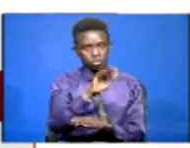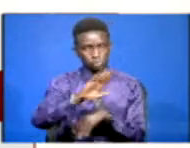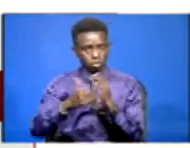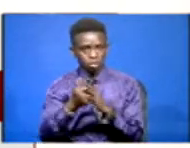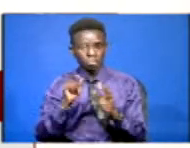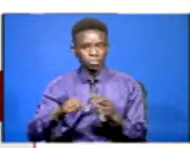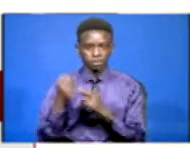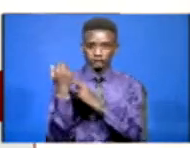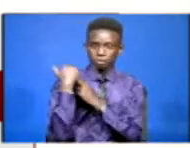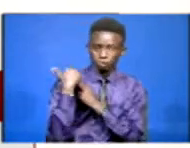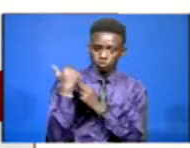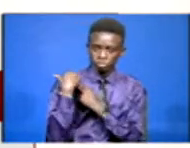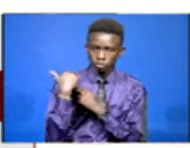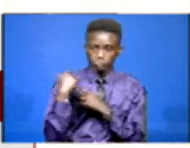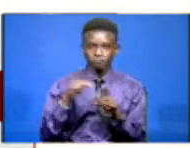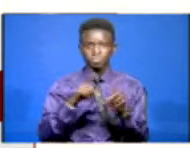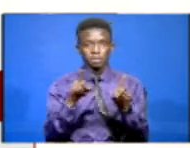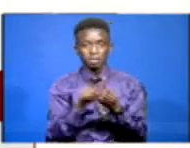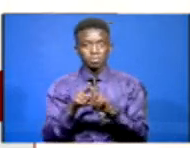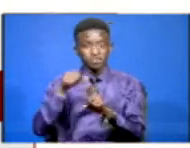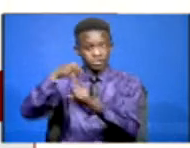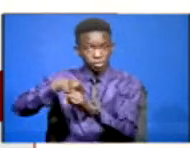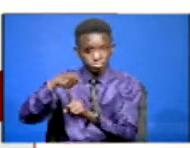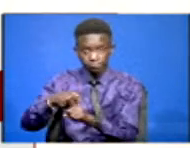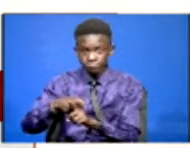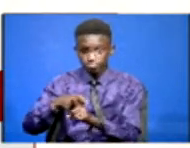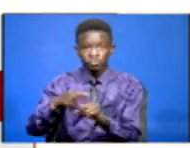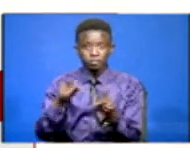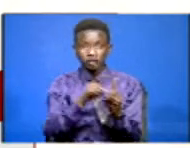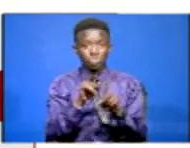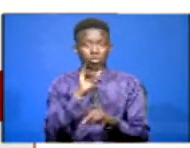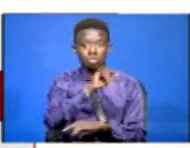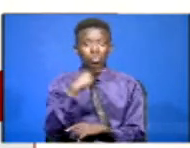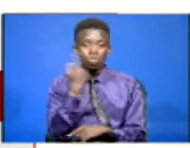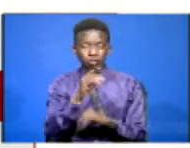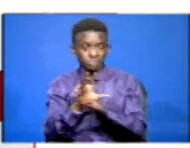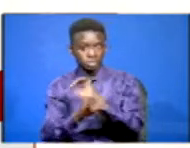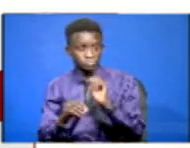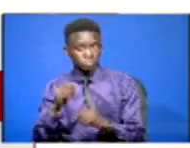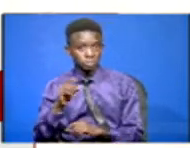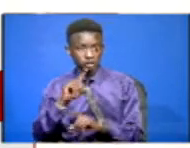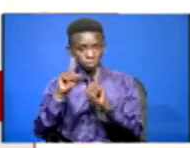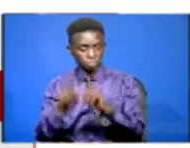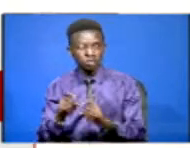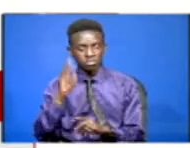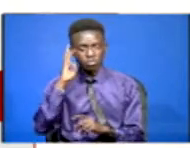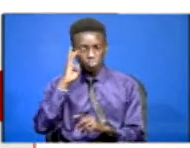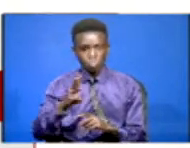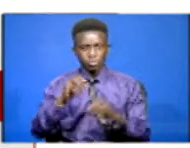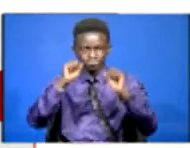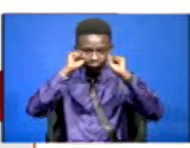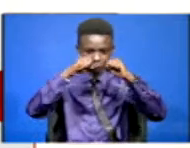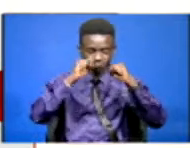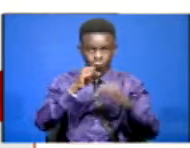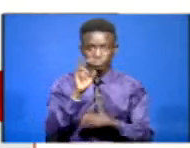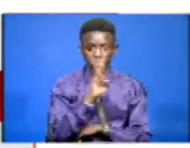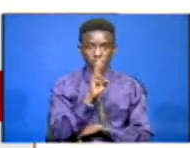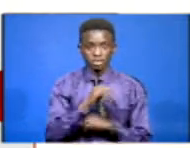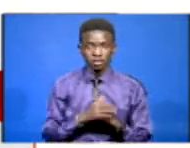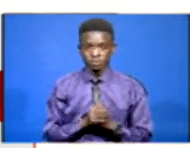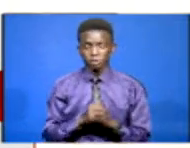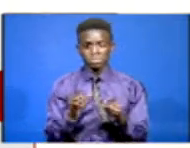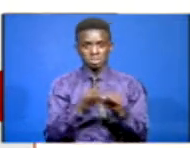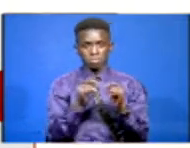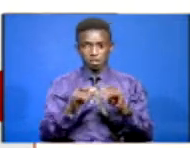Culprits, I must tell you, will be dealt with firmly and decisively. In conclusion, I call